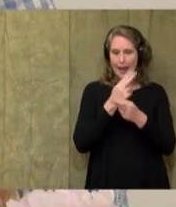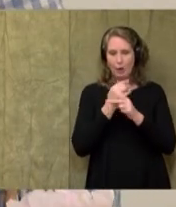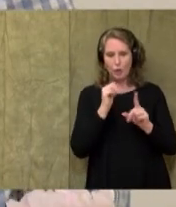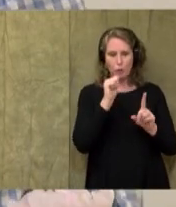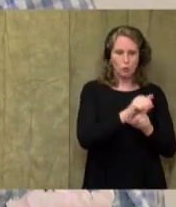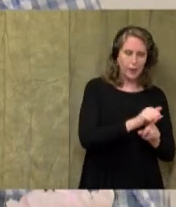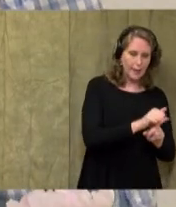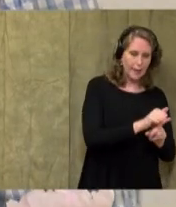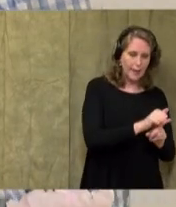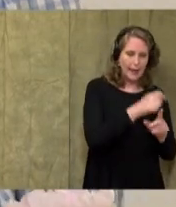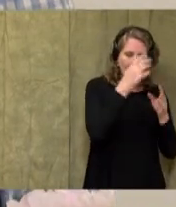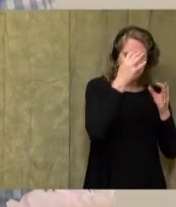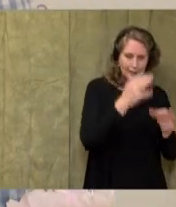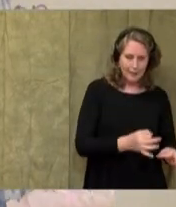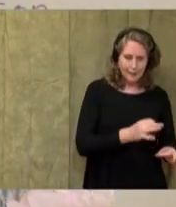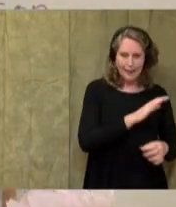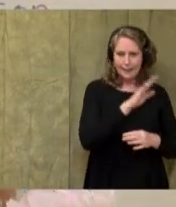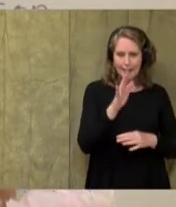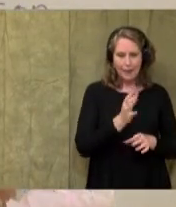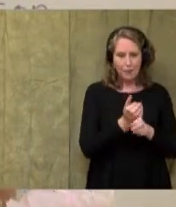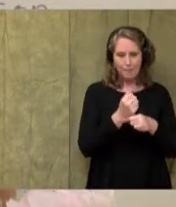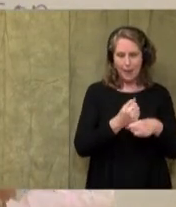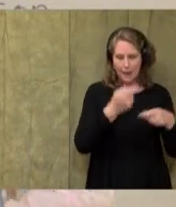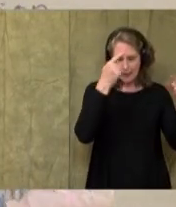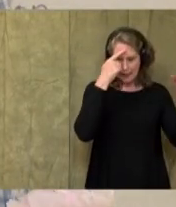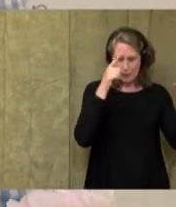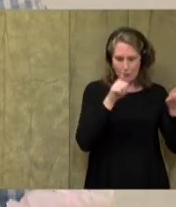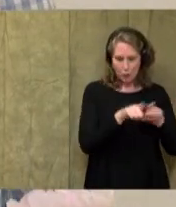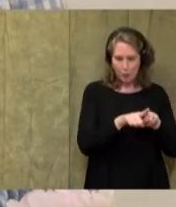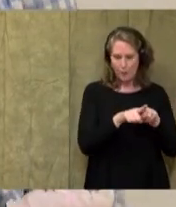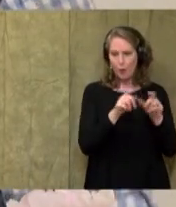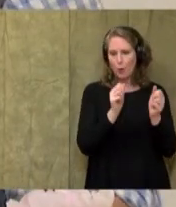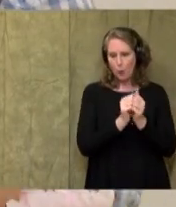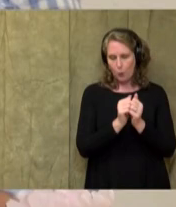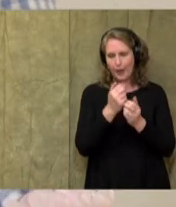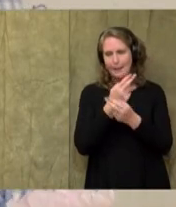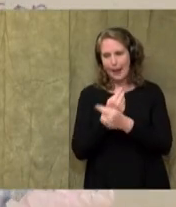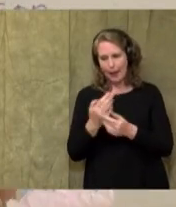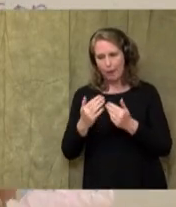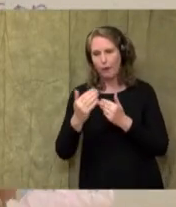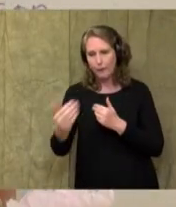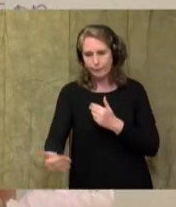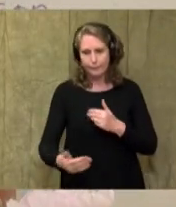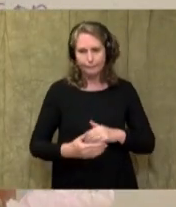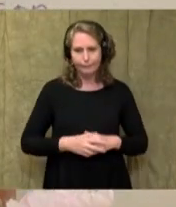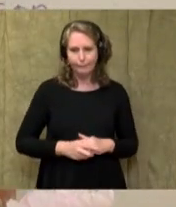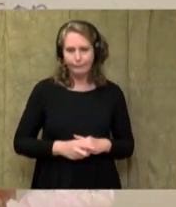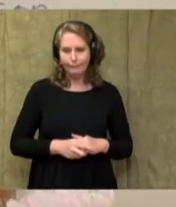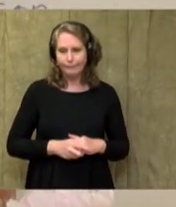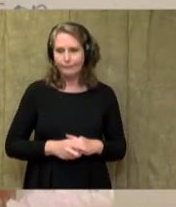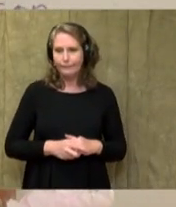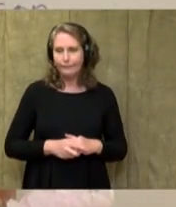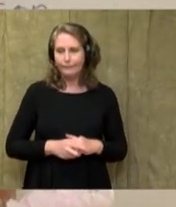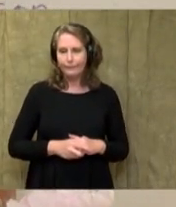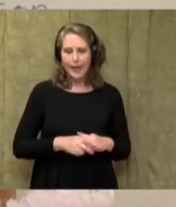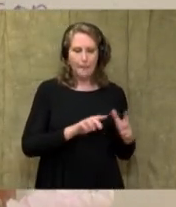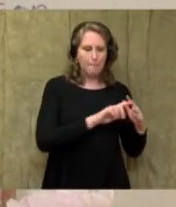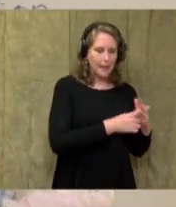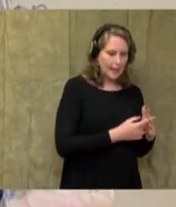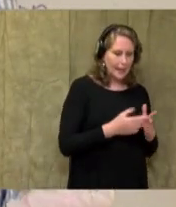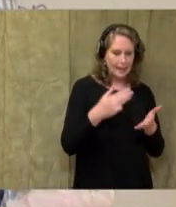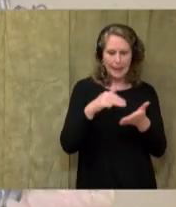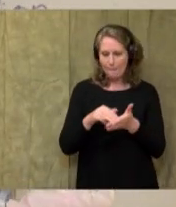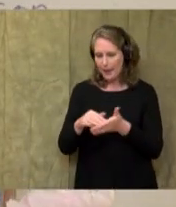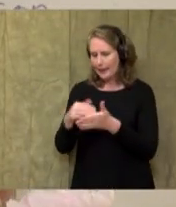tricked and decides to never make a business deal with Hare again, okay? Beginning,